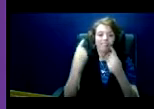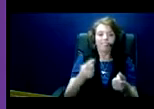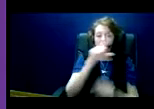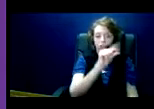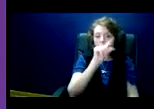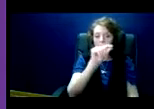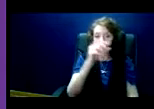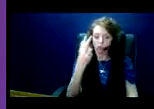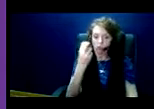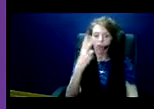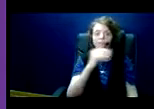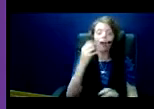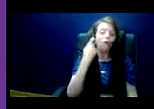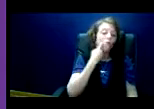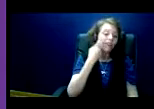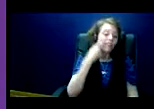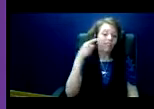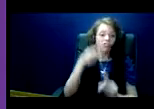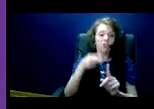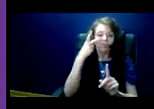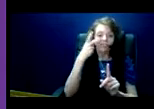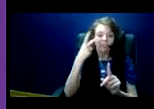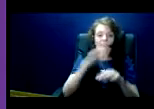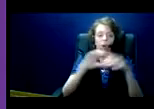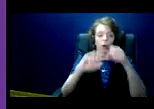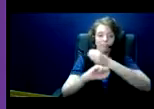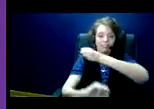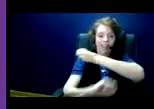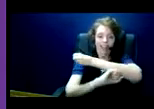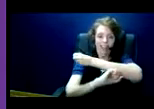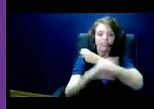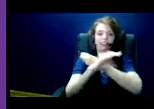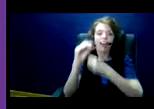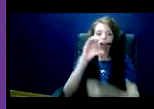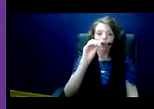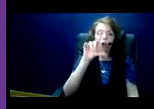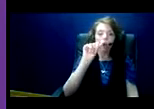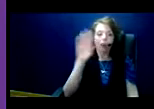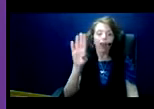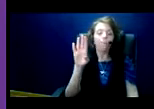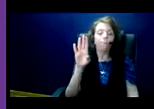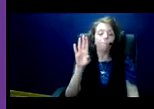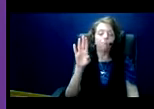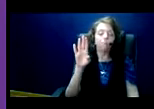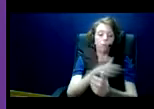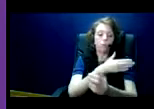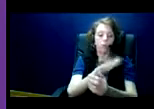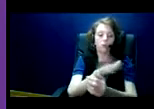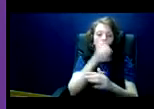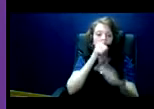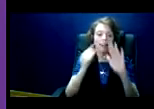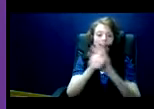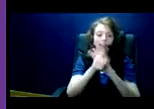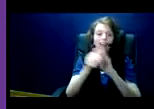2012. Most recently, she was seen on stage in Collab's original musical Hidden Away. And I just gave